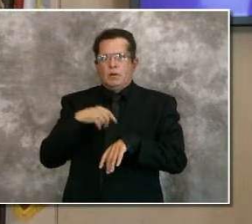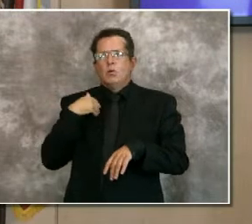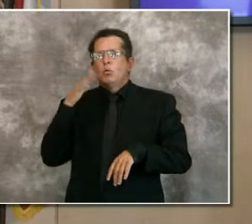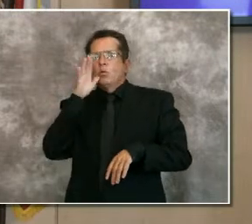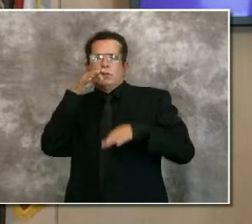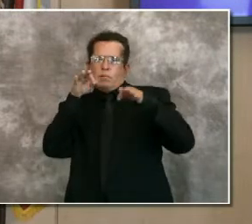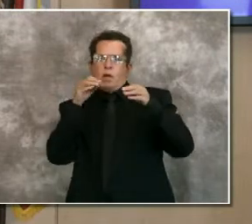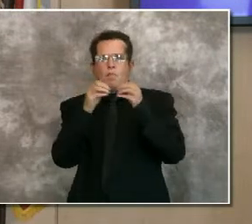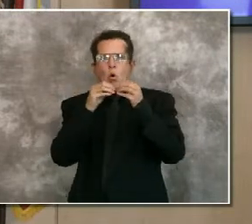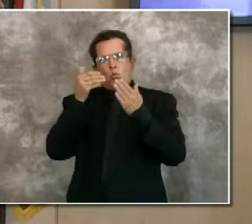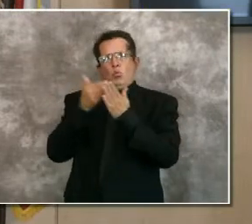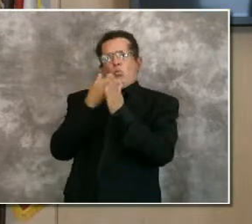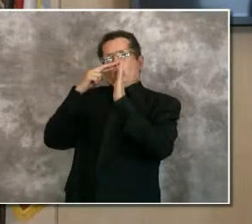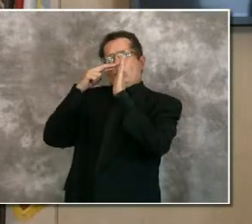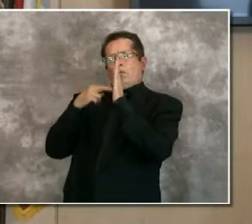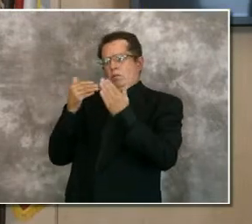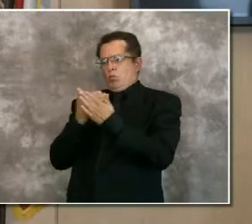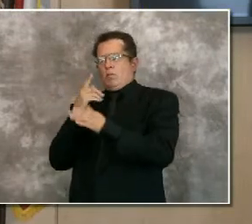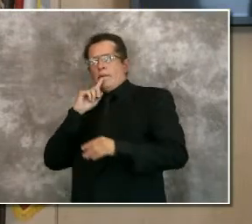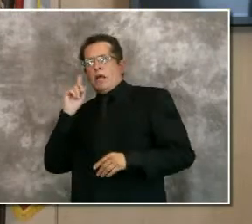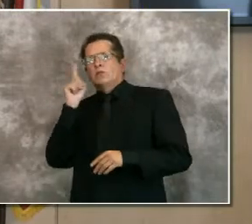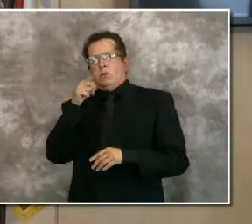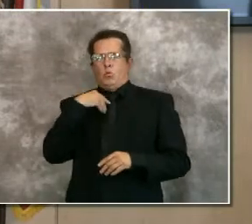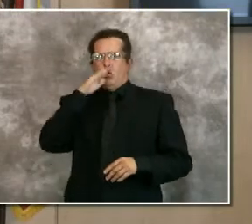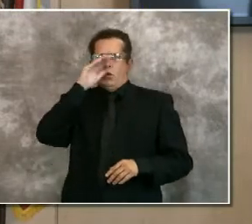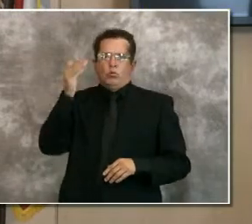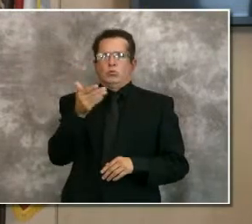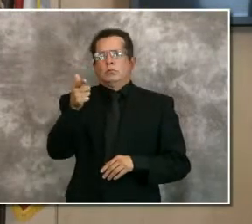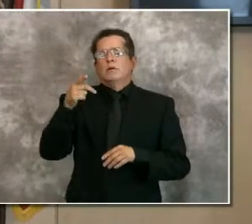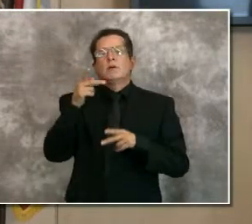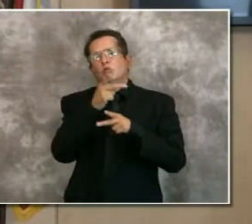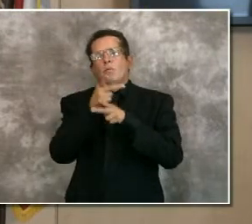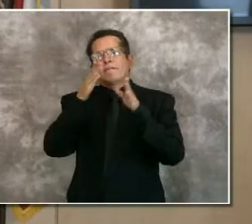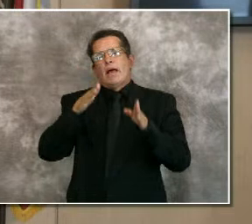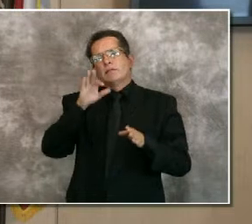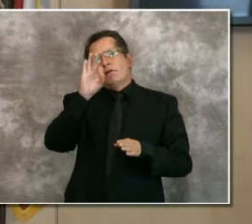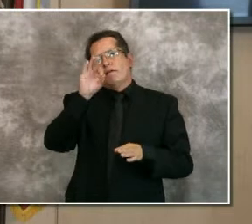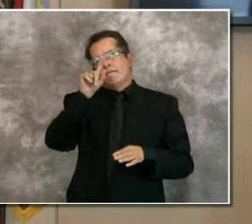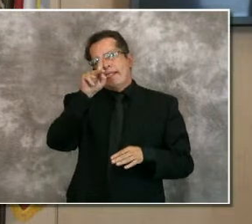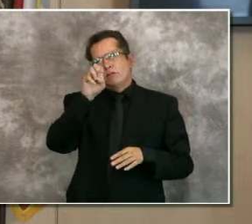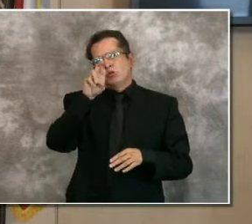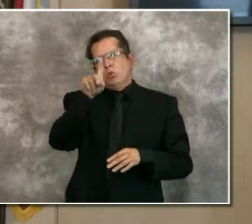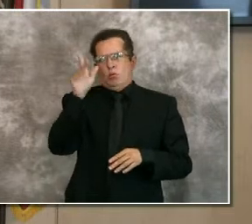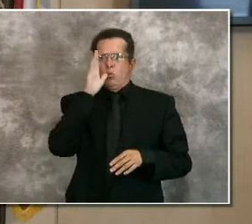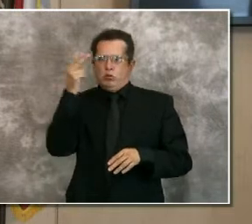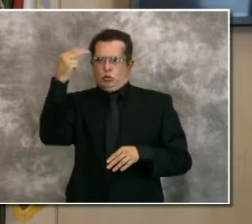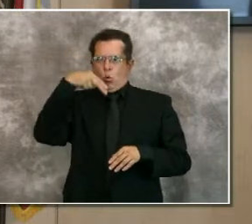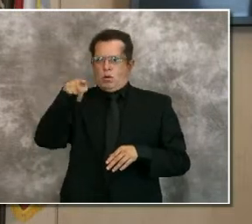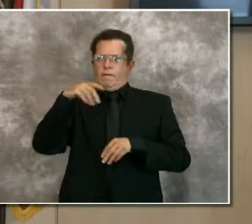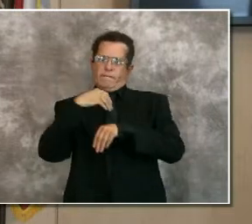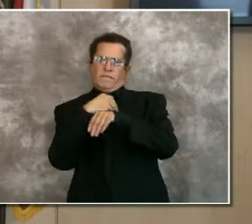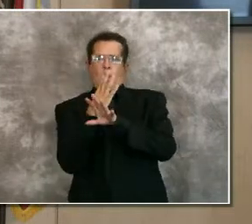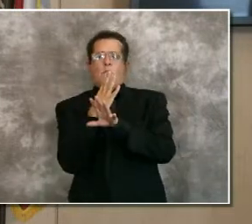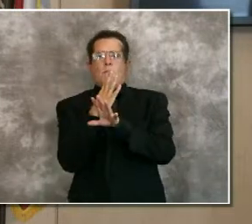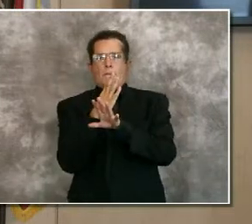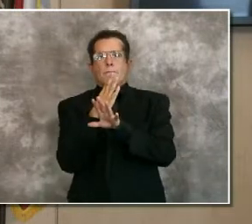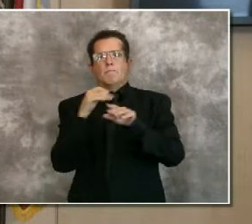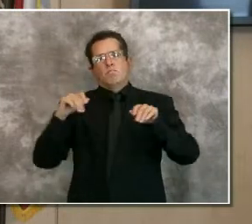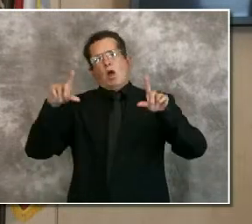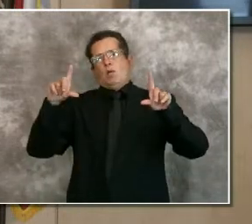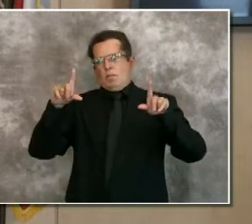measures, so let me introduce Supervisor Nathan Fletcher, who is joining us virtually to go on into more